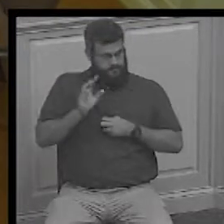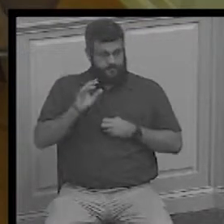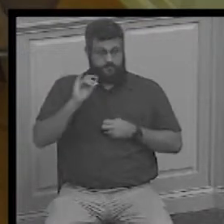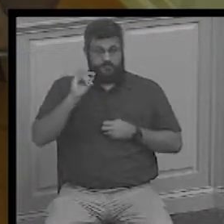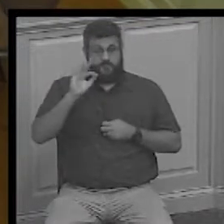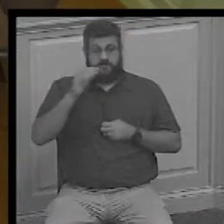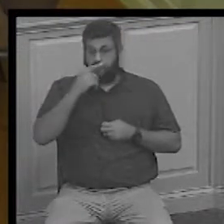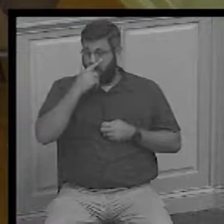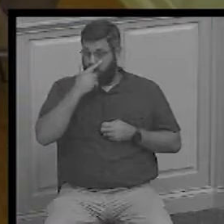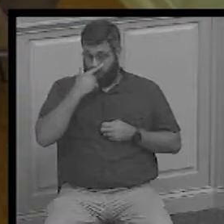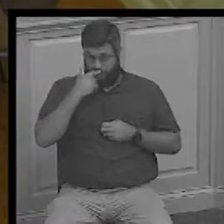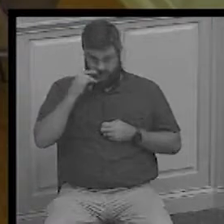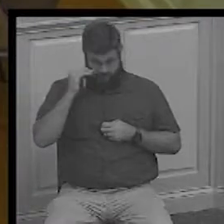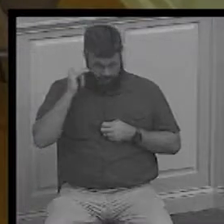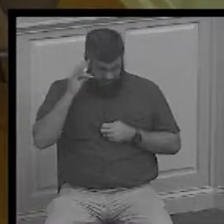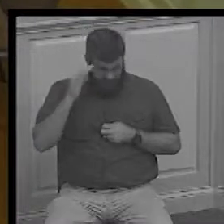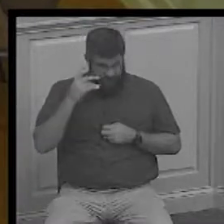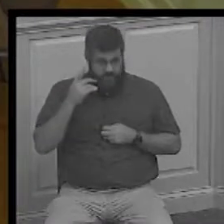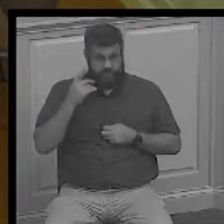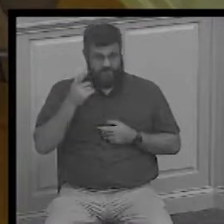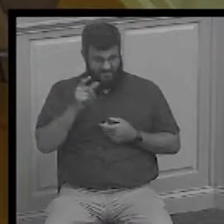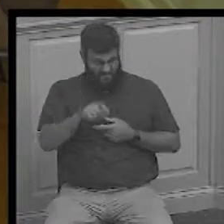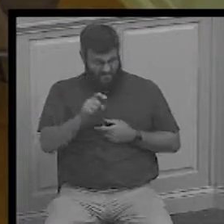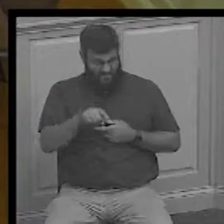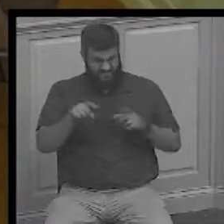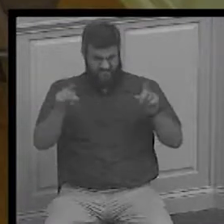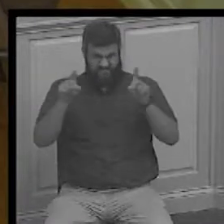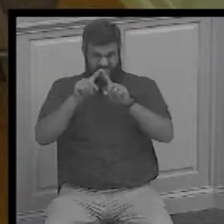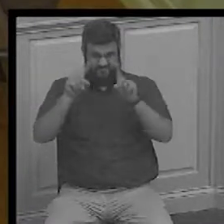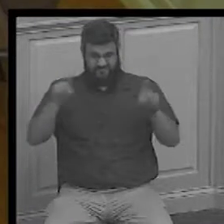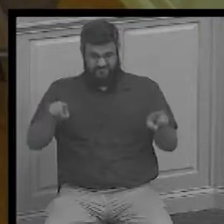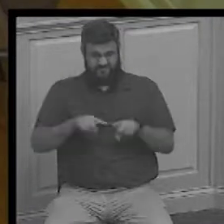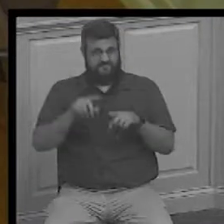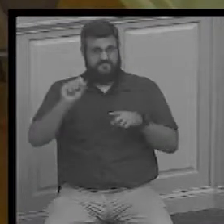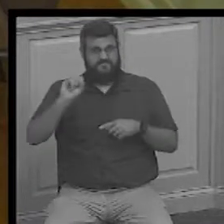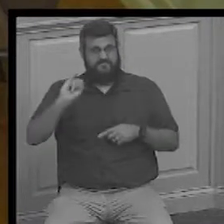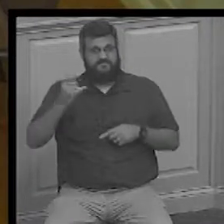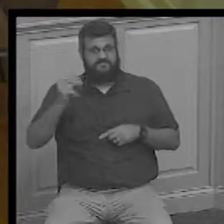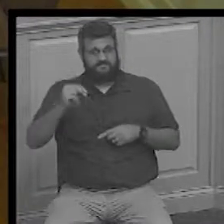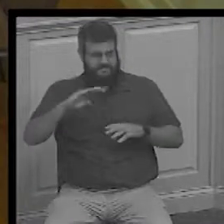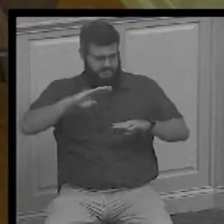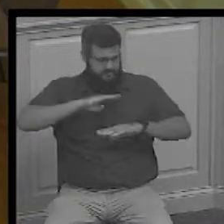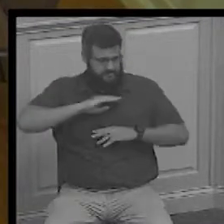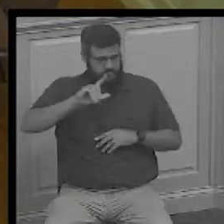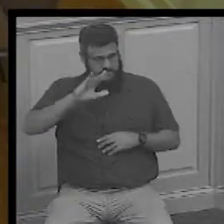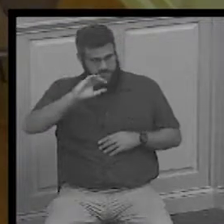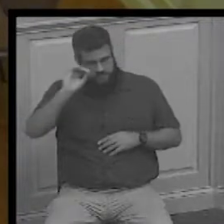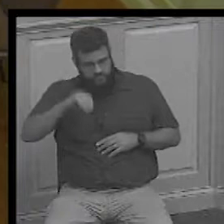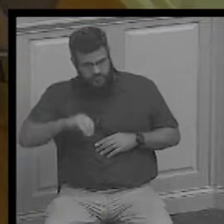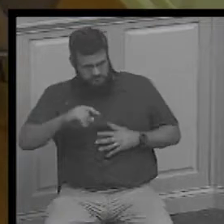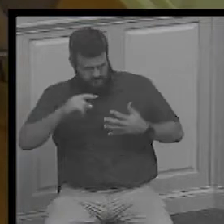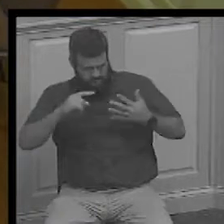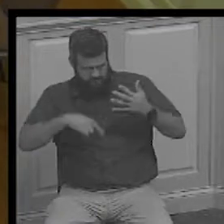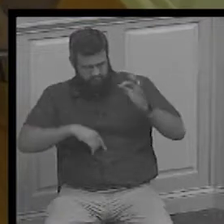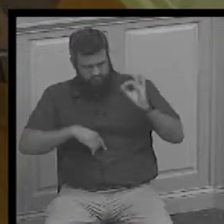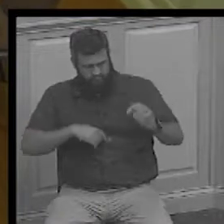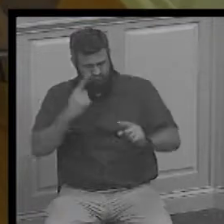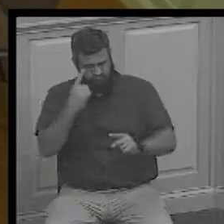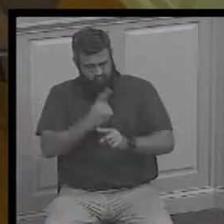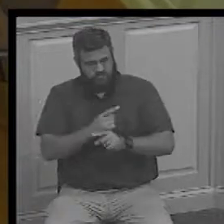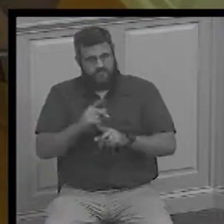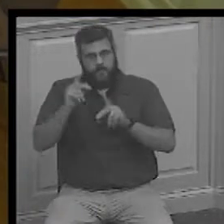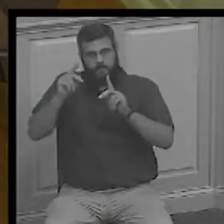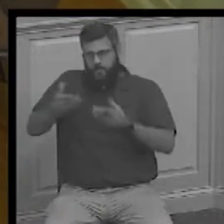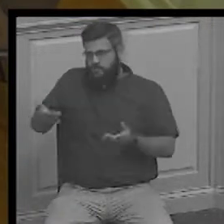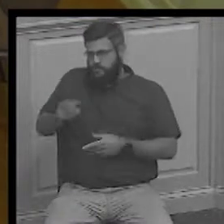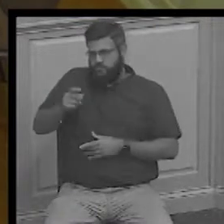is if you come in with a sign and it meets the 25% and everything's there, someone here should be able to go,